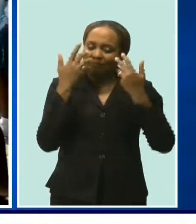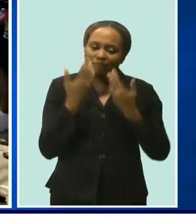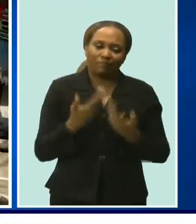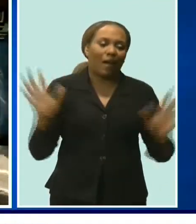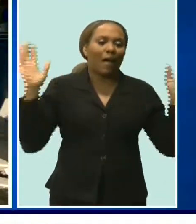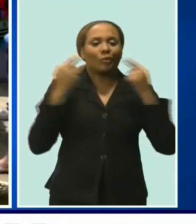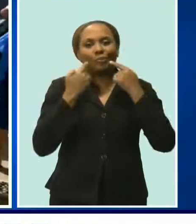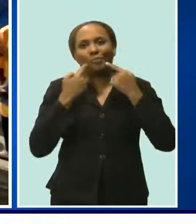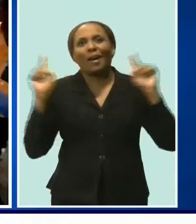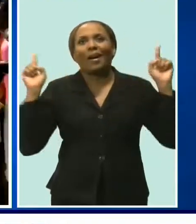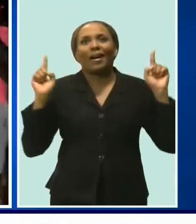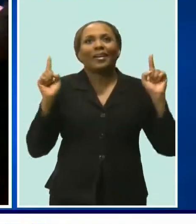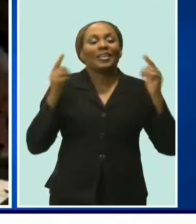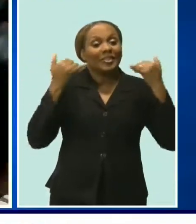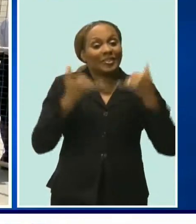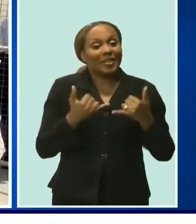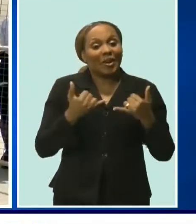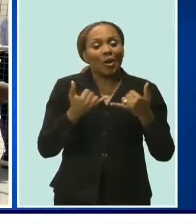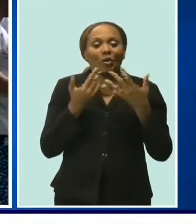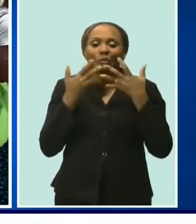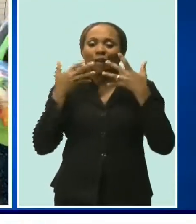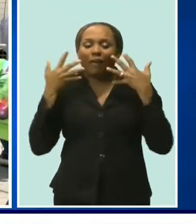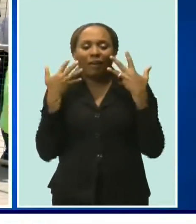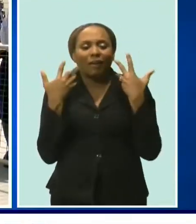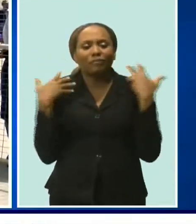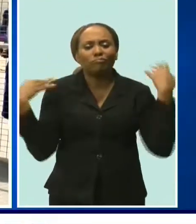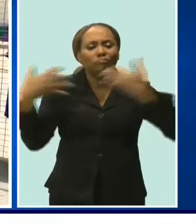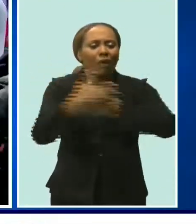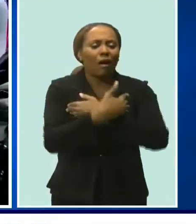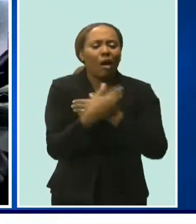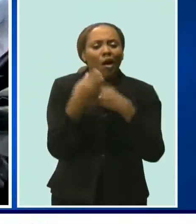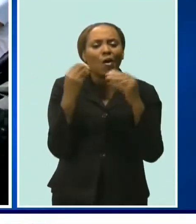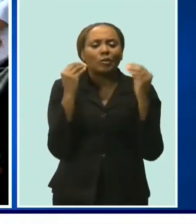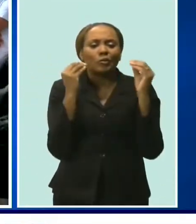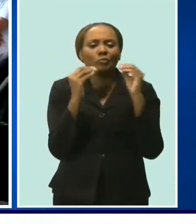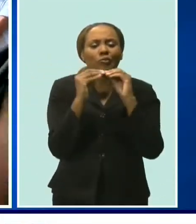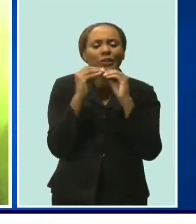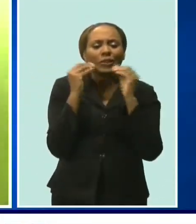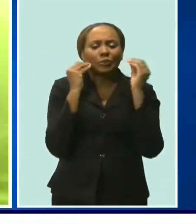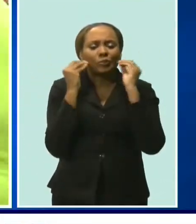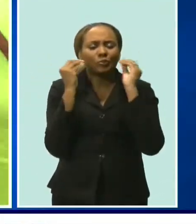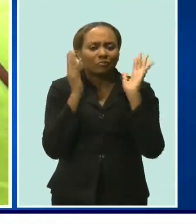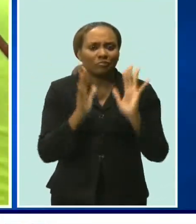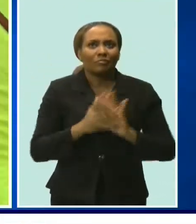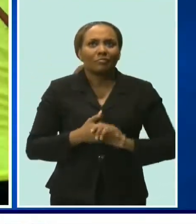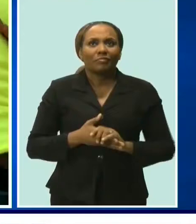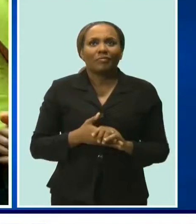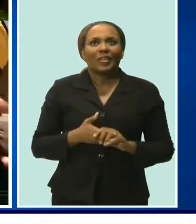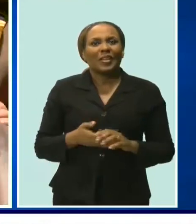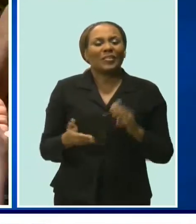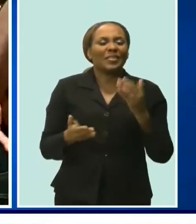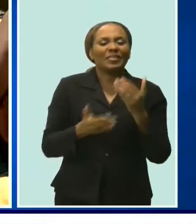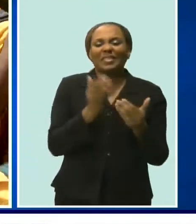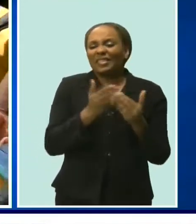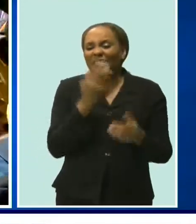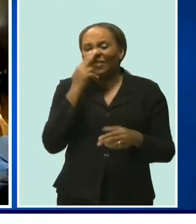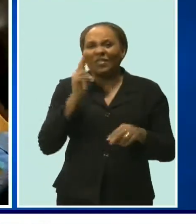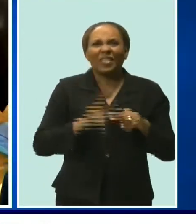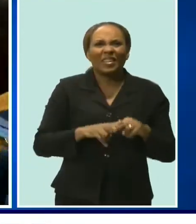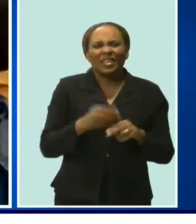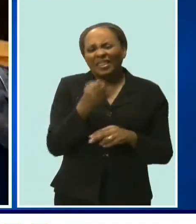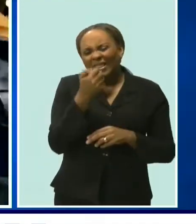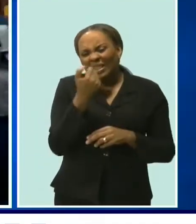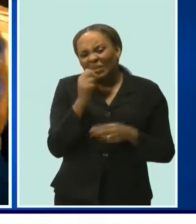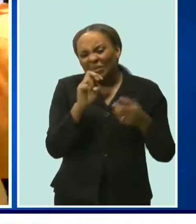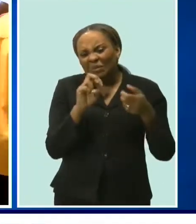faces replaced by smiles, hugs and kisses from parents. It was easy, it was fun. I had a little bit of trouble